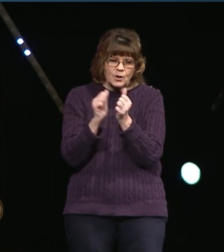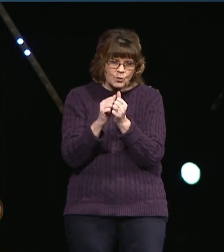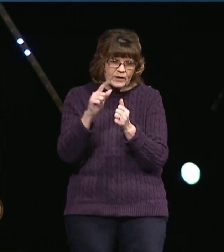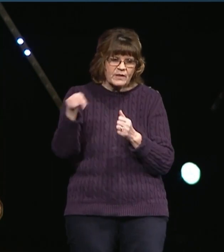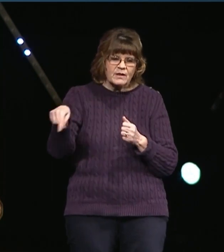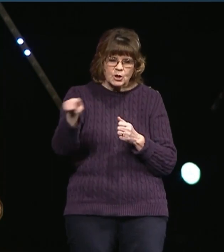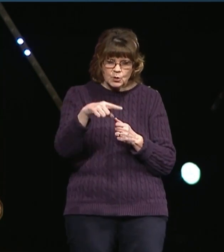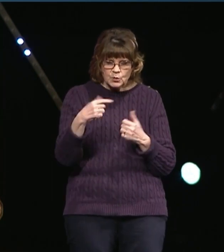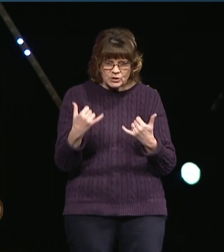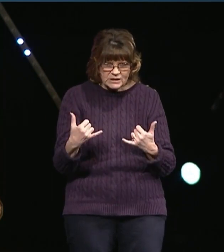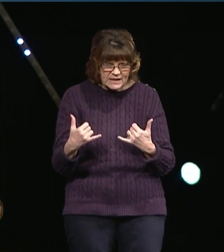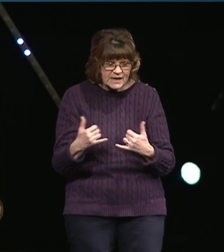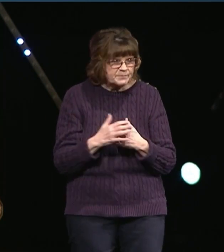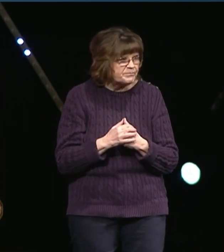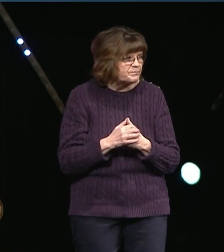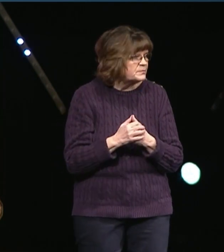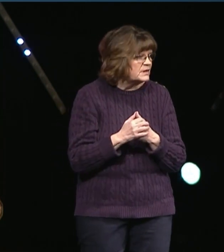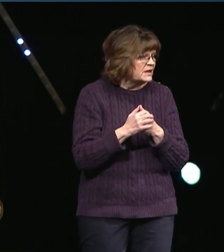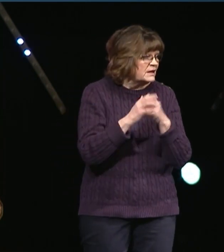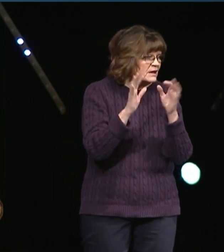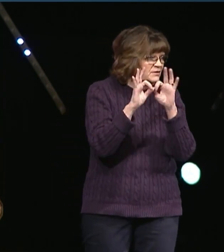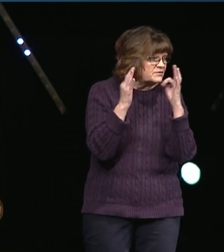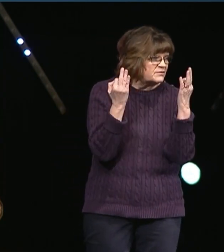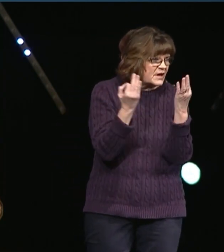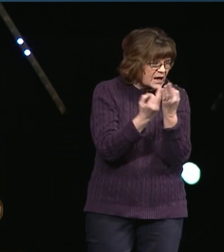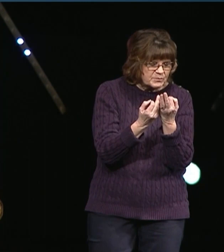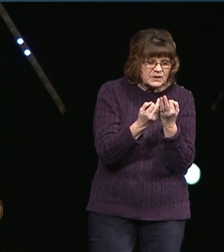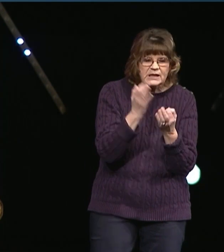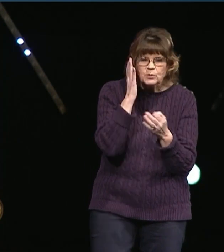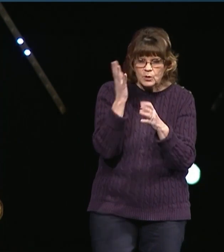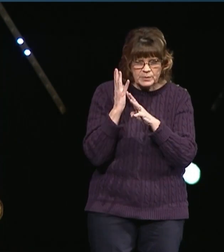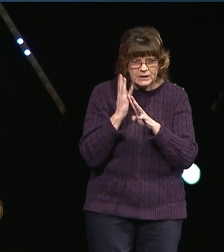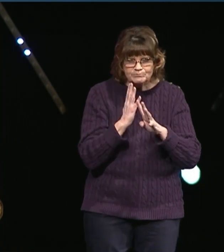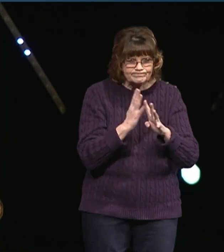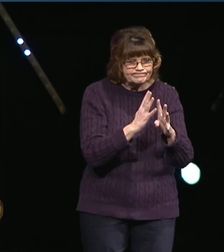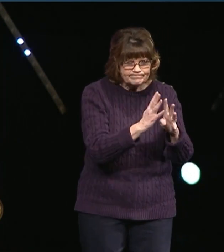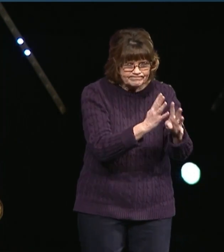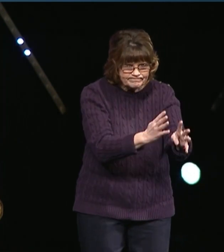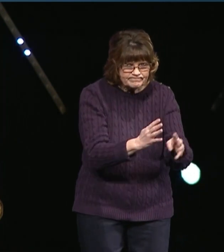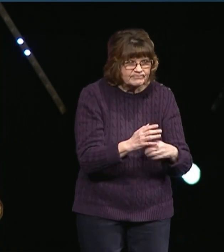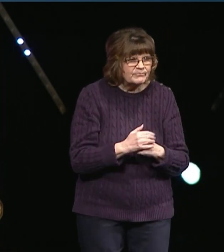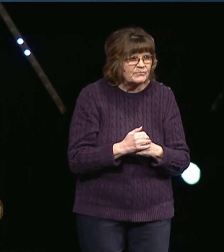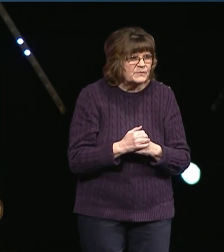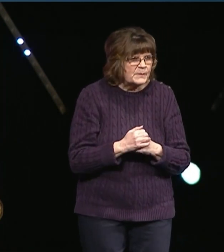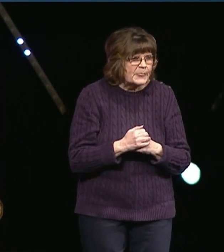today. The family will be ushered out while this is playing. If you wouldn't mind, just stay